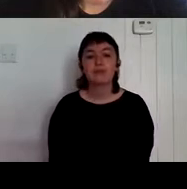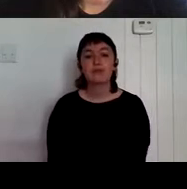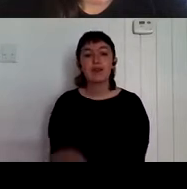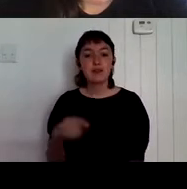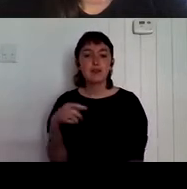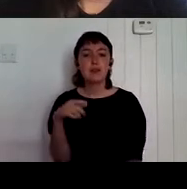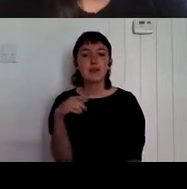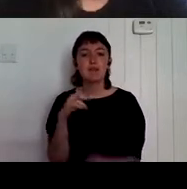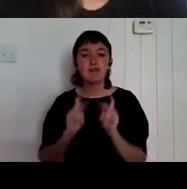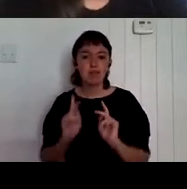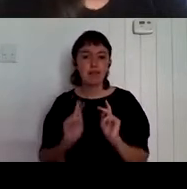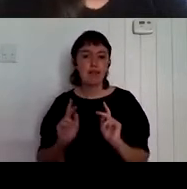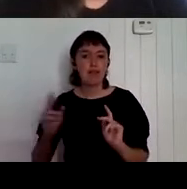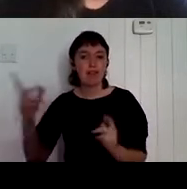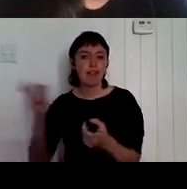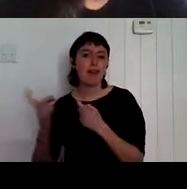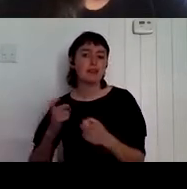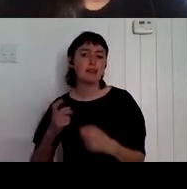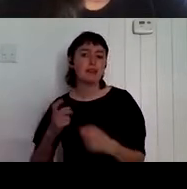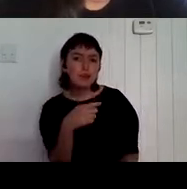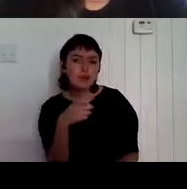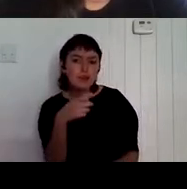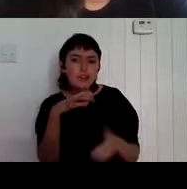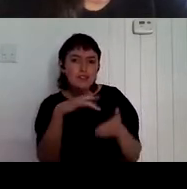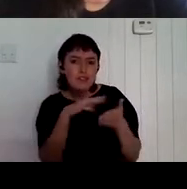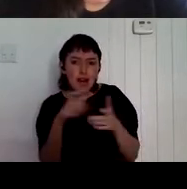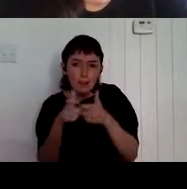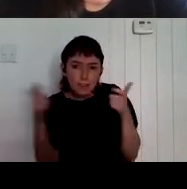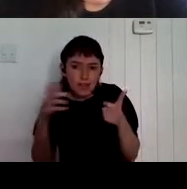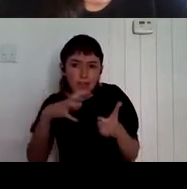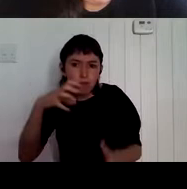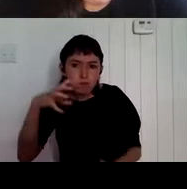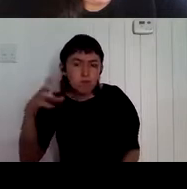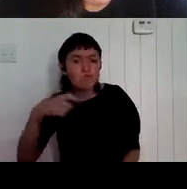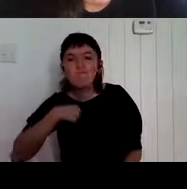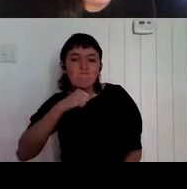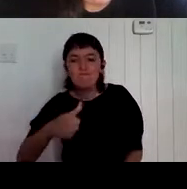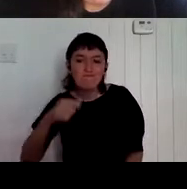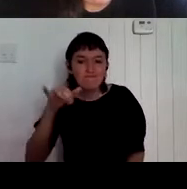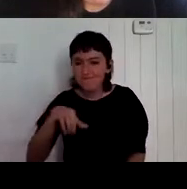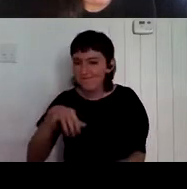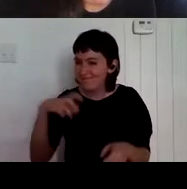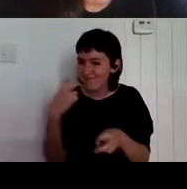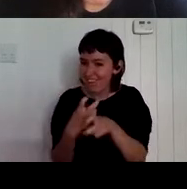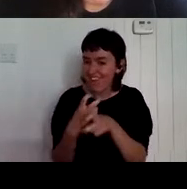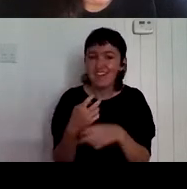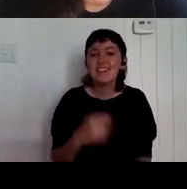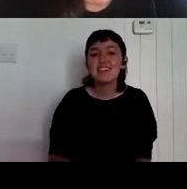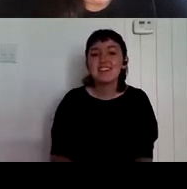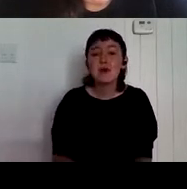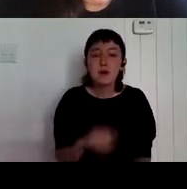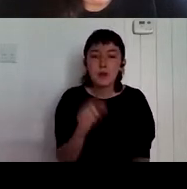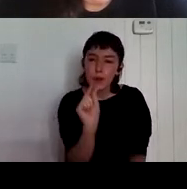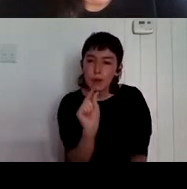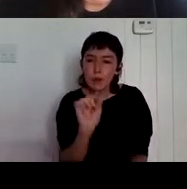me if I work on a bigger jellyfish and that would be a pain in the butt. So, none of that. It's tiny jellyfish. And here is just a quick